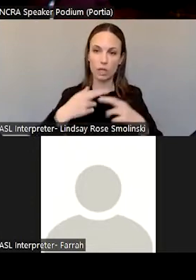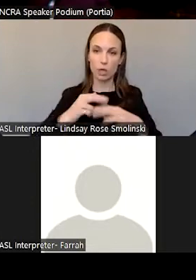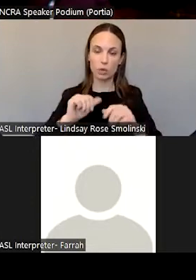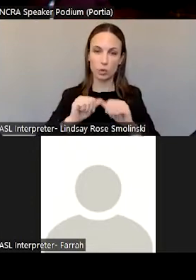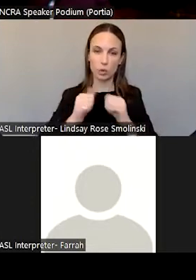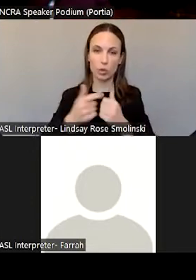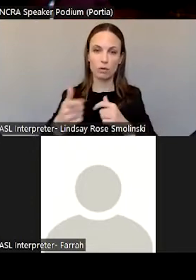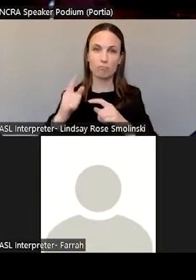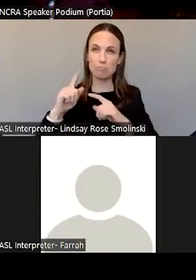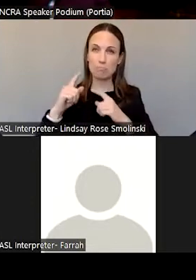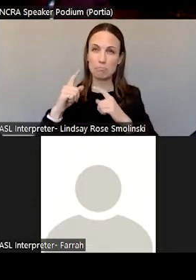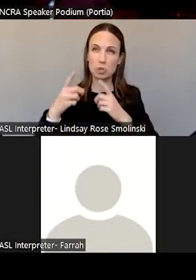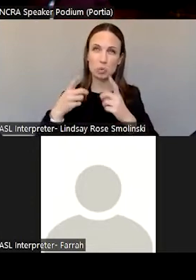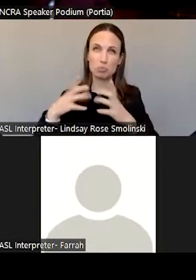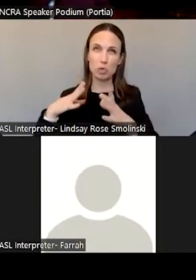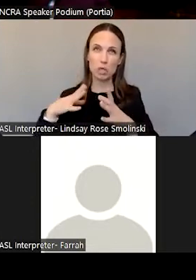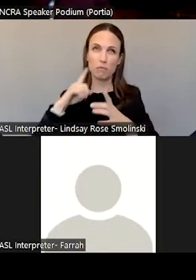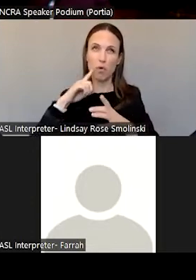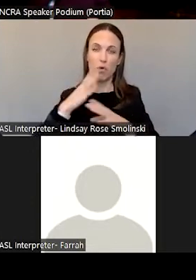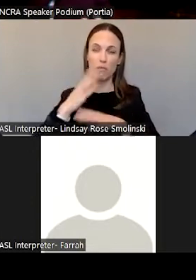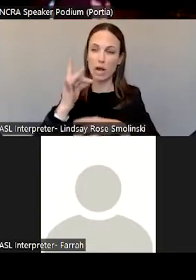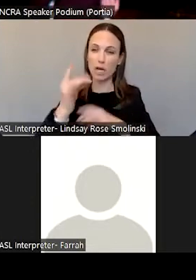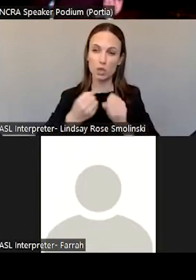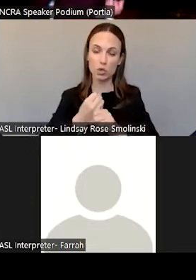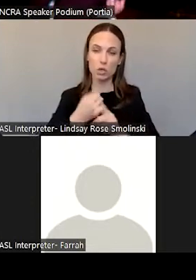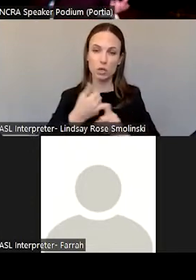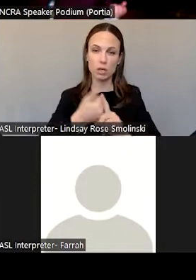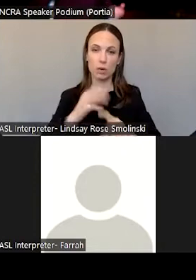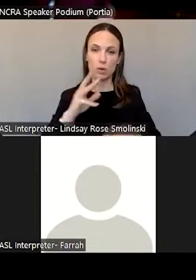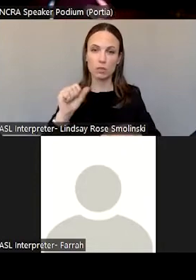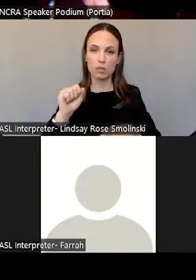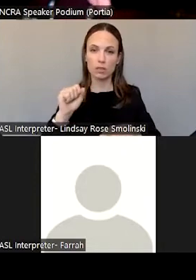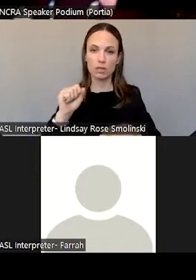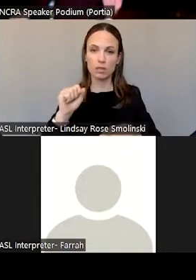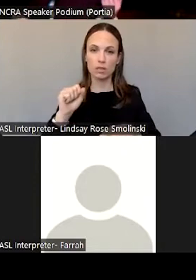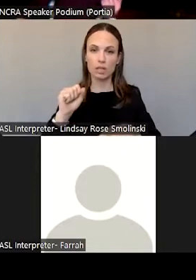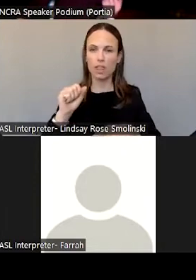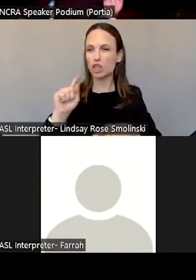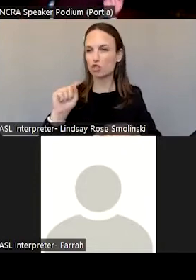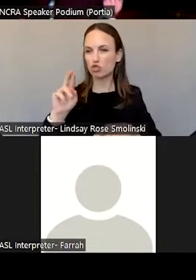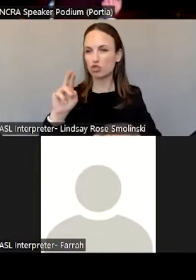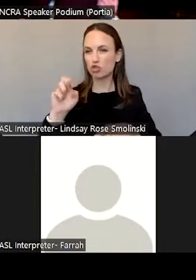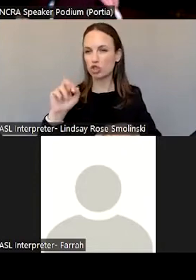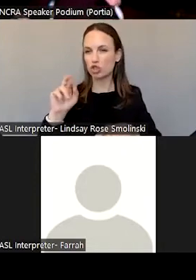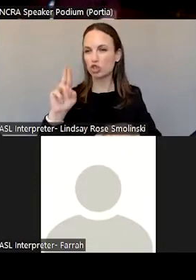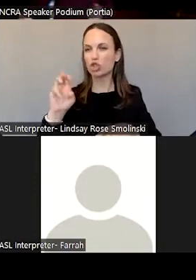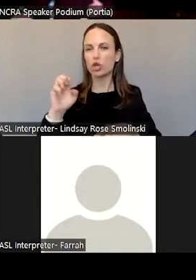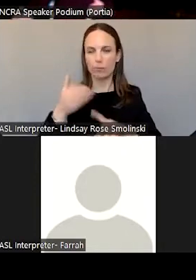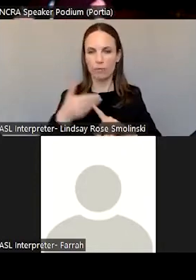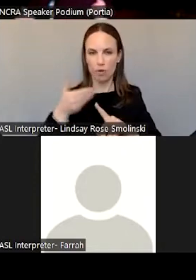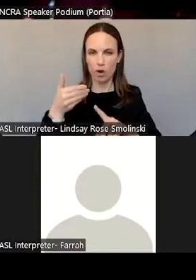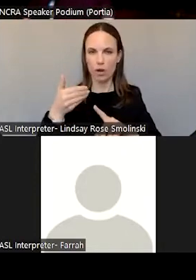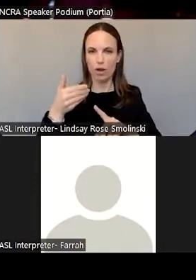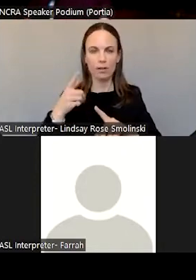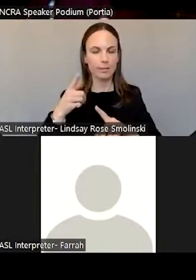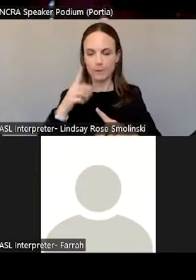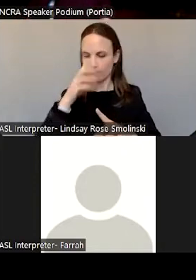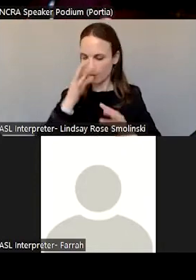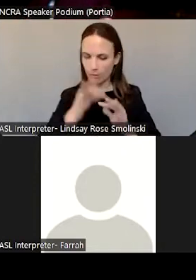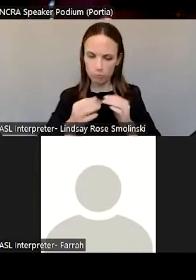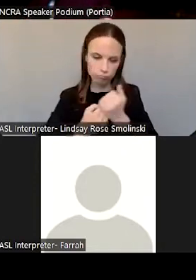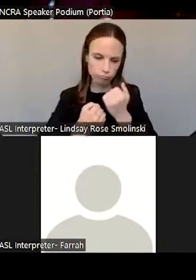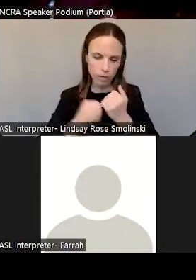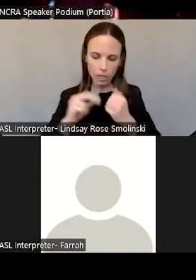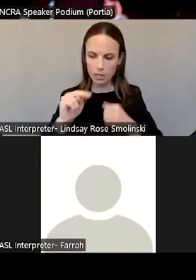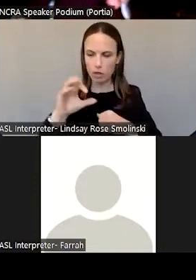been a director for over 8 years. She was the treasurer, and she's been a faithful supporter of